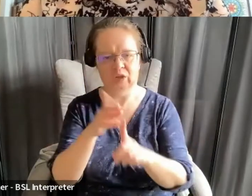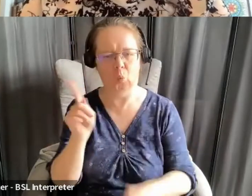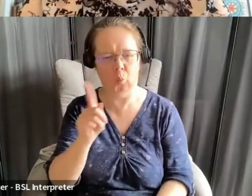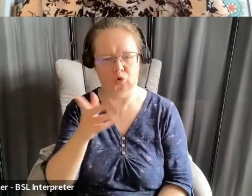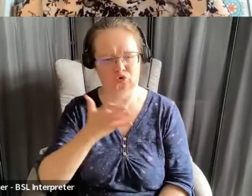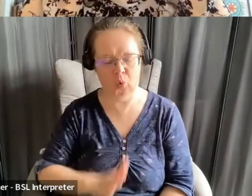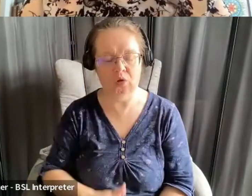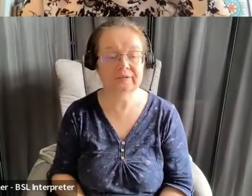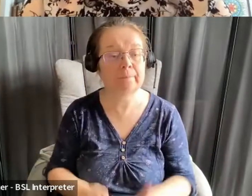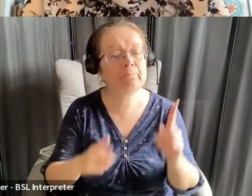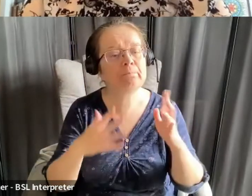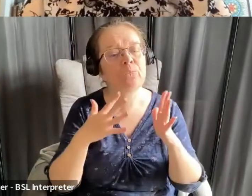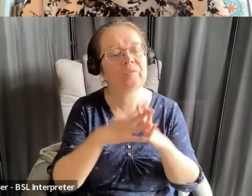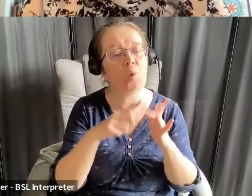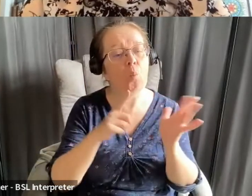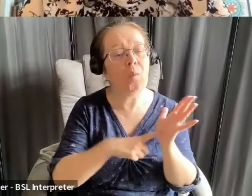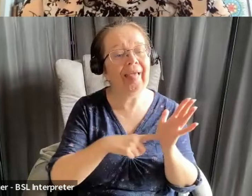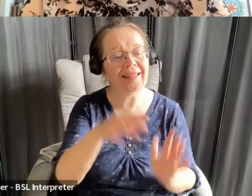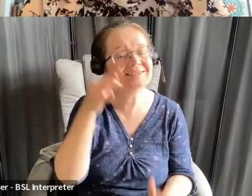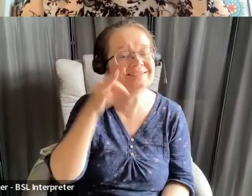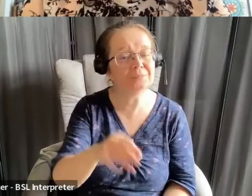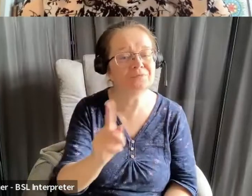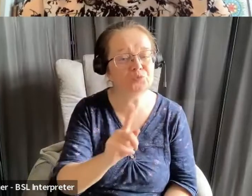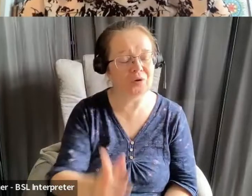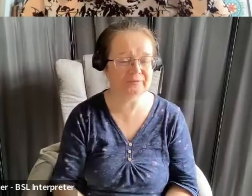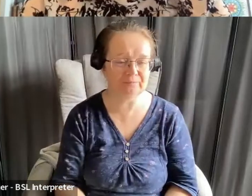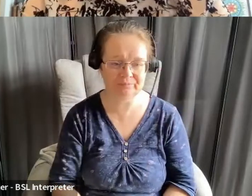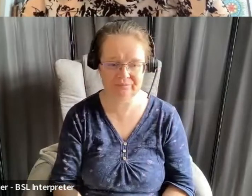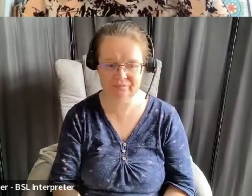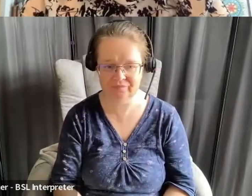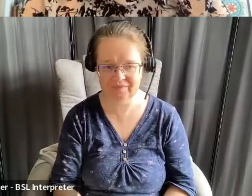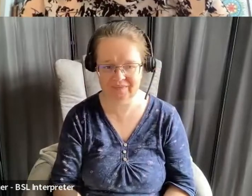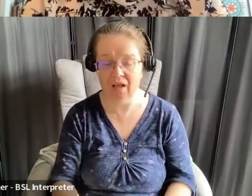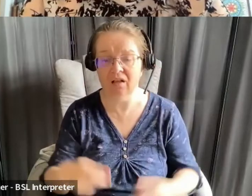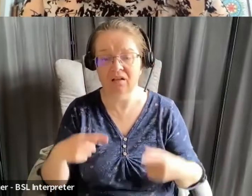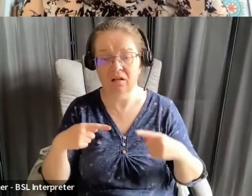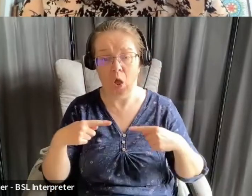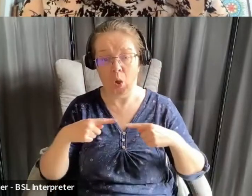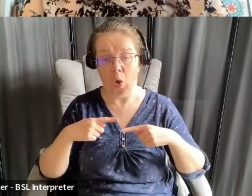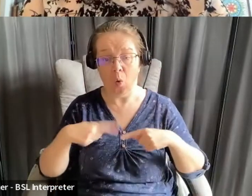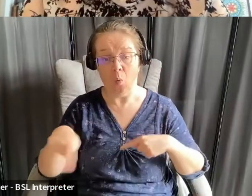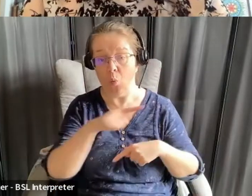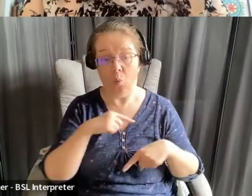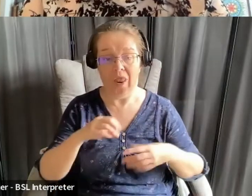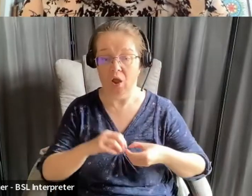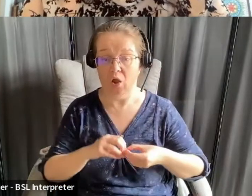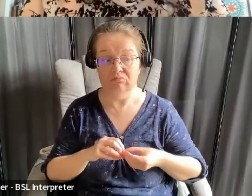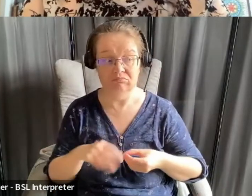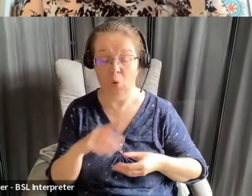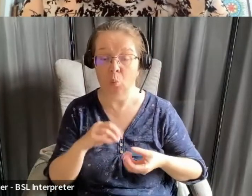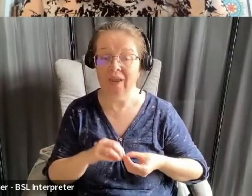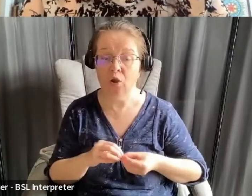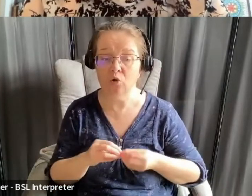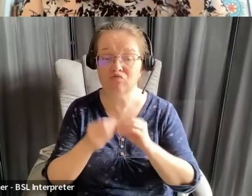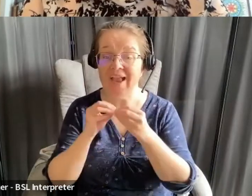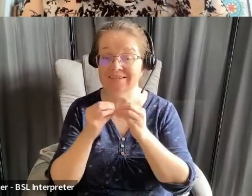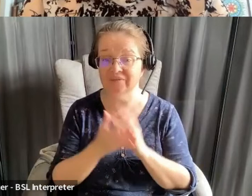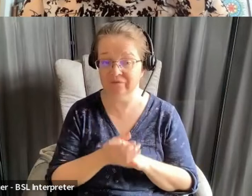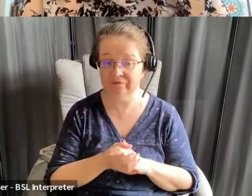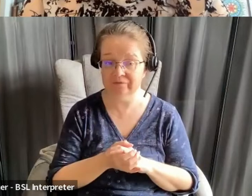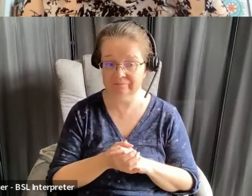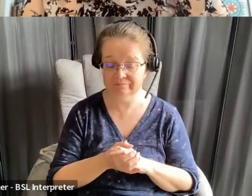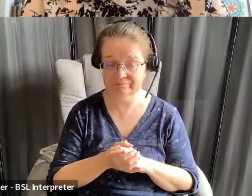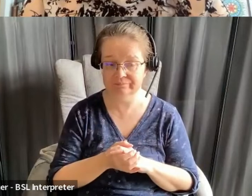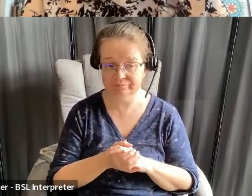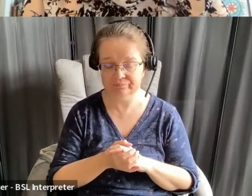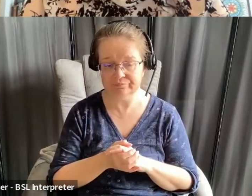what's your tips? We're meant to be creative, right? Above averagely so. We're also problem